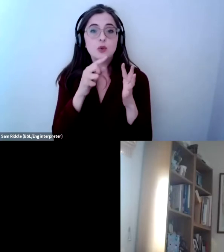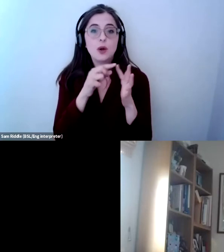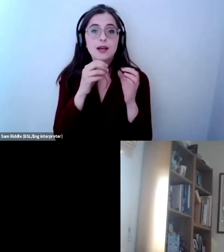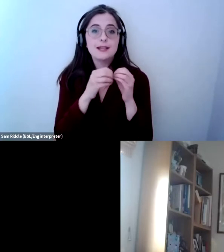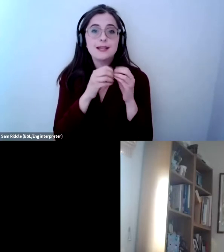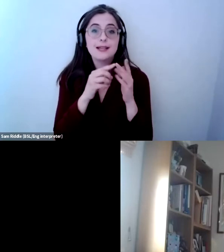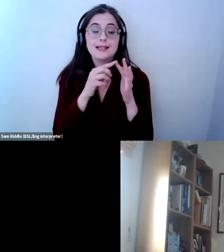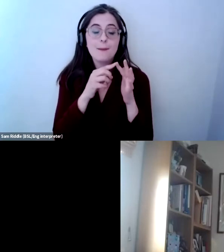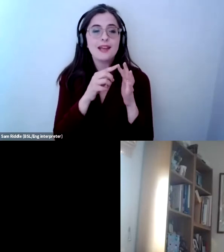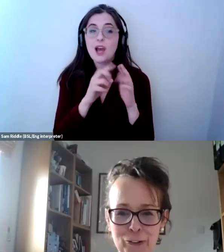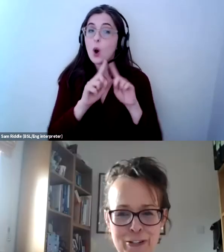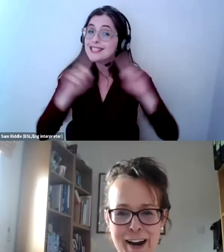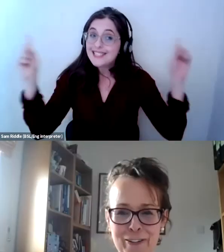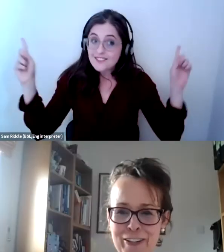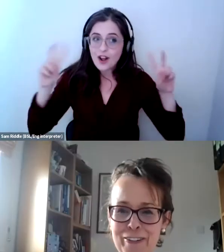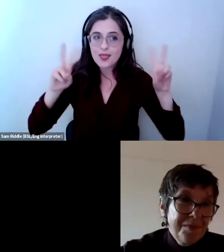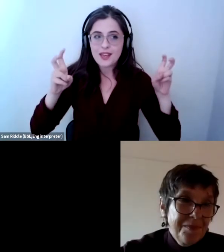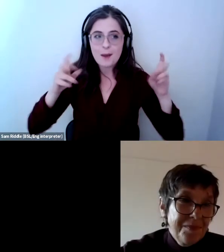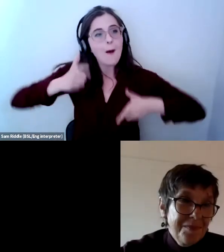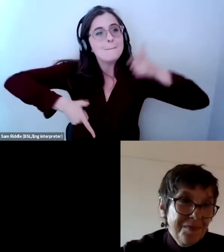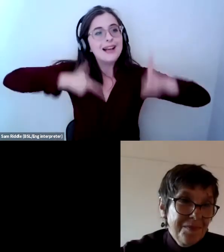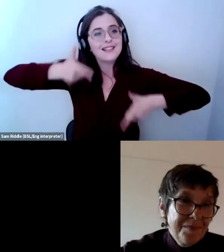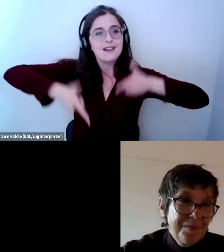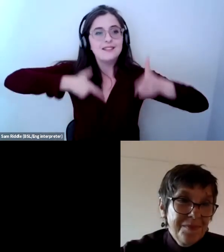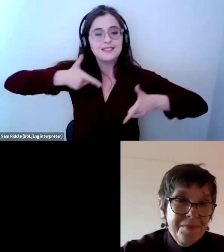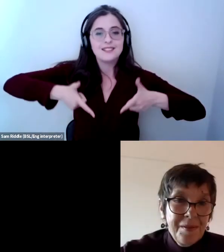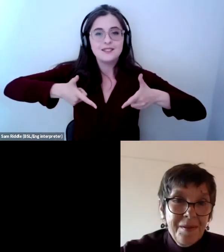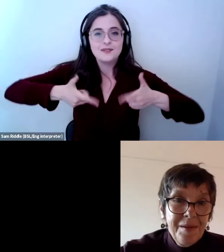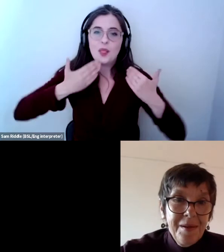completely different theme, bicycles now. So thank you, Debbie.